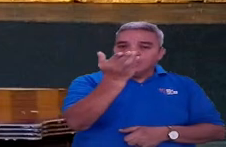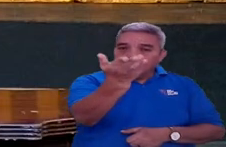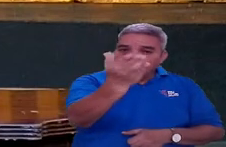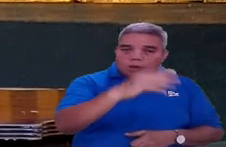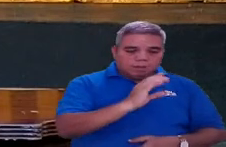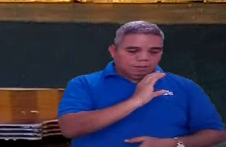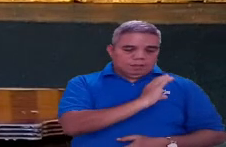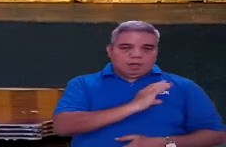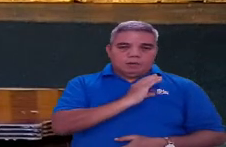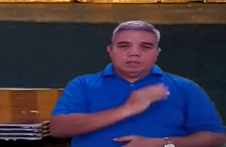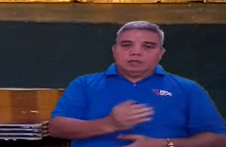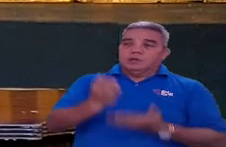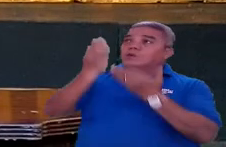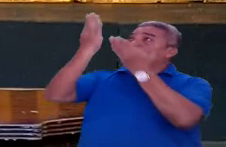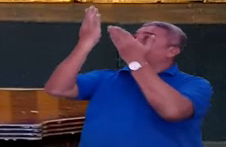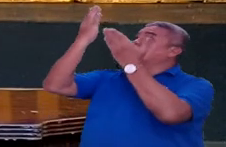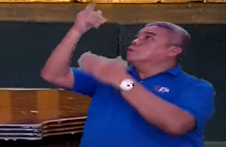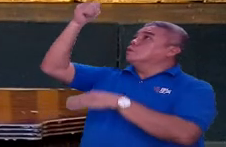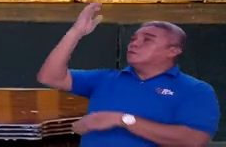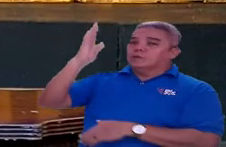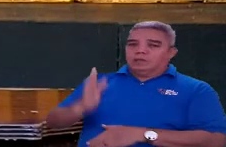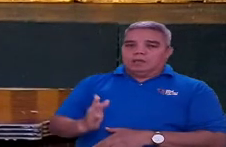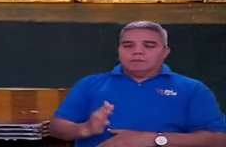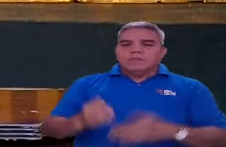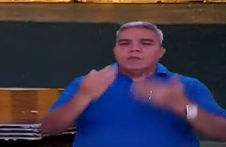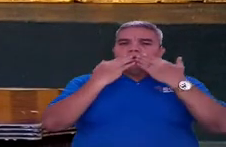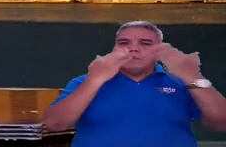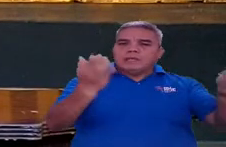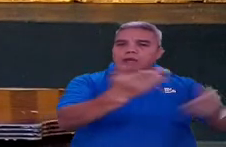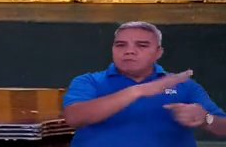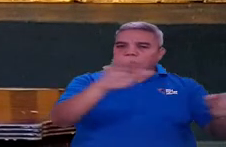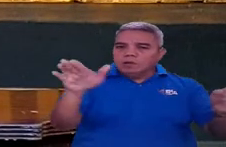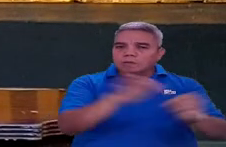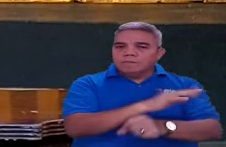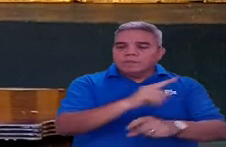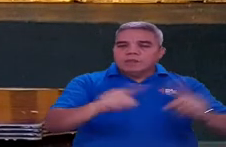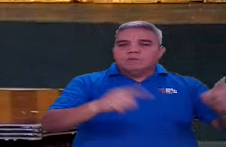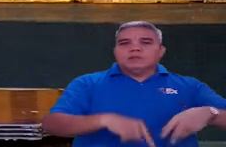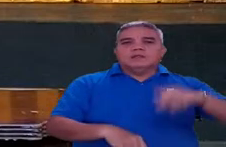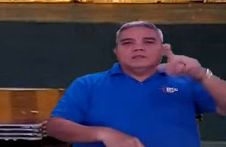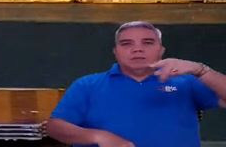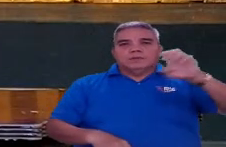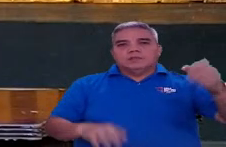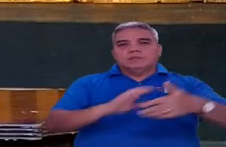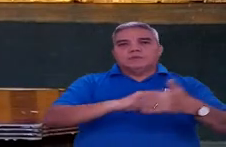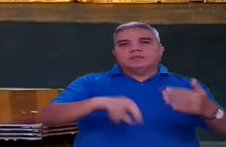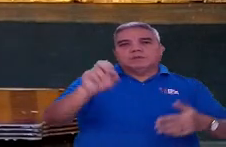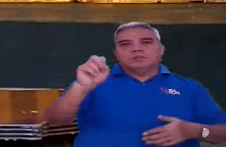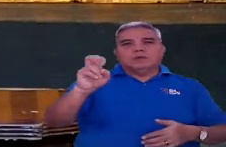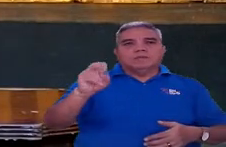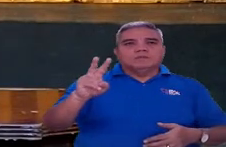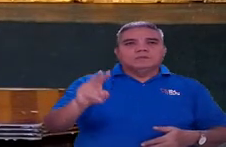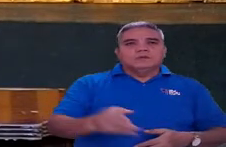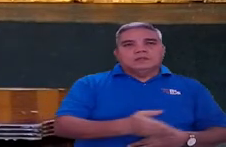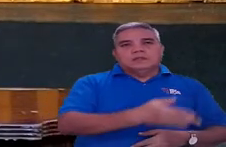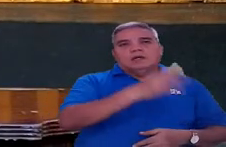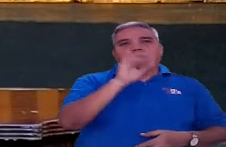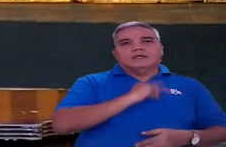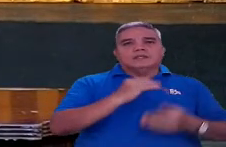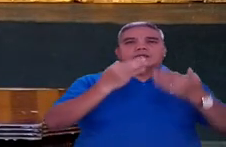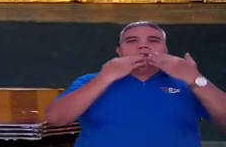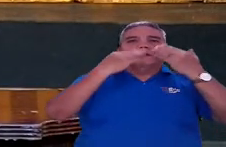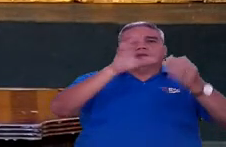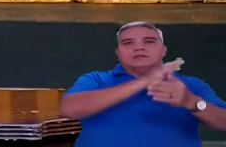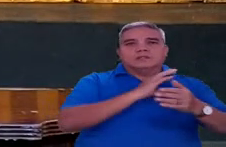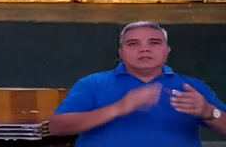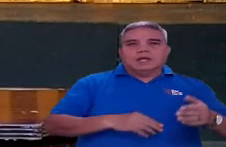character before God. Then we have to be thankful, according to Paul in 1 Timothy chapter 1, verse number 12. God, I